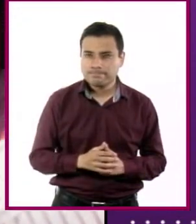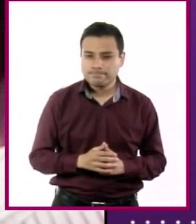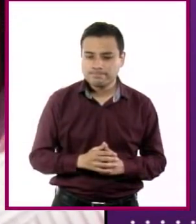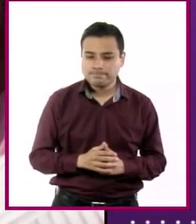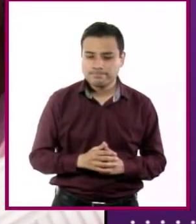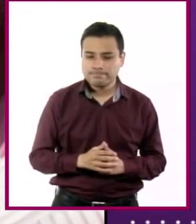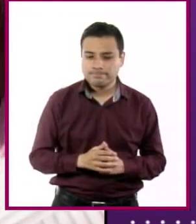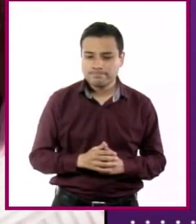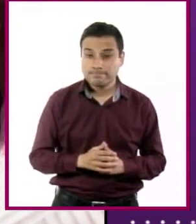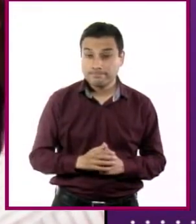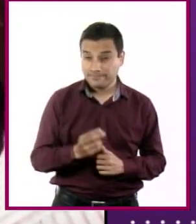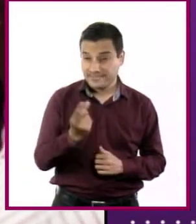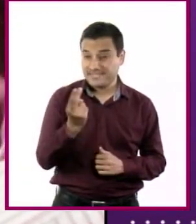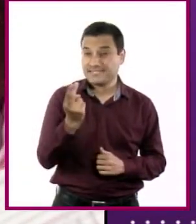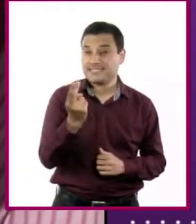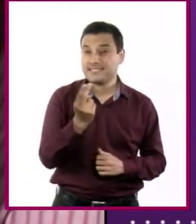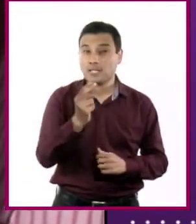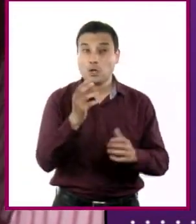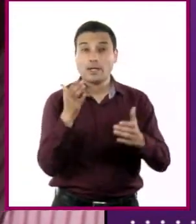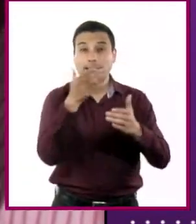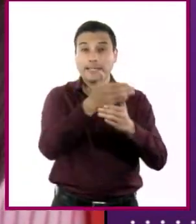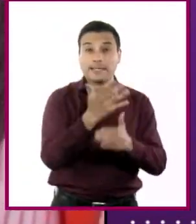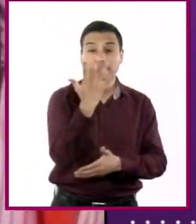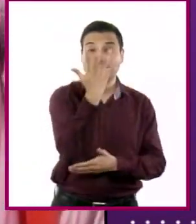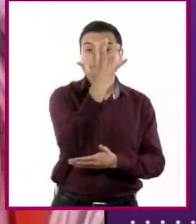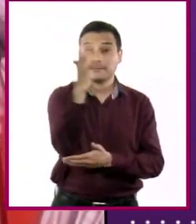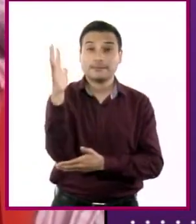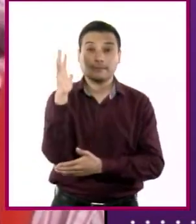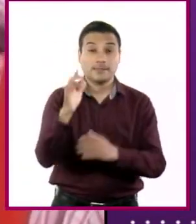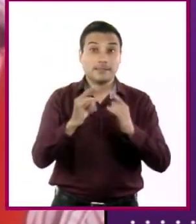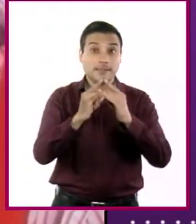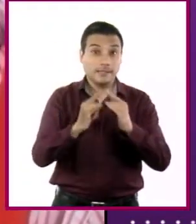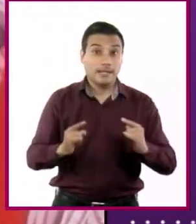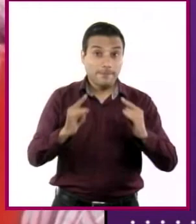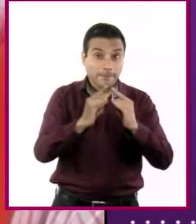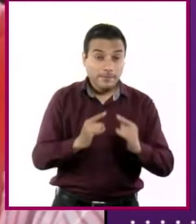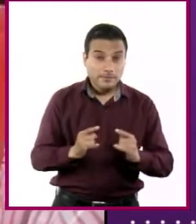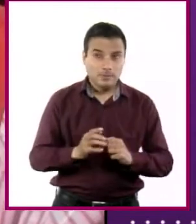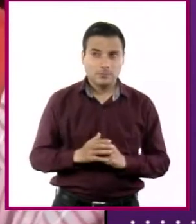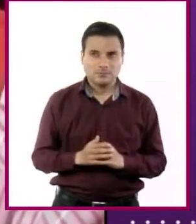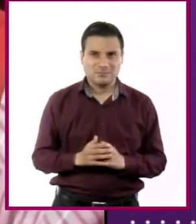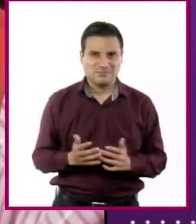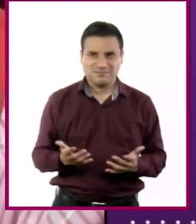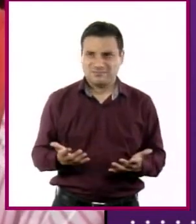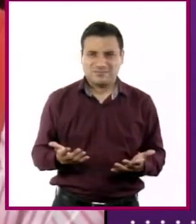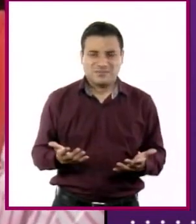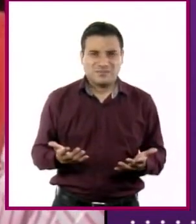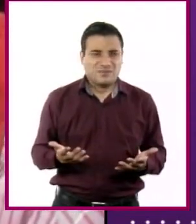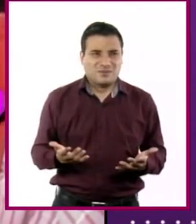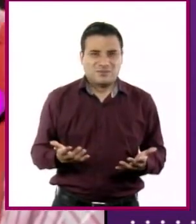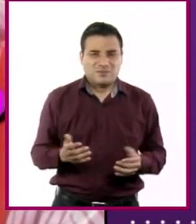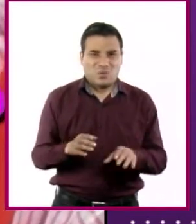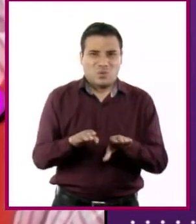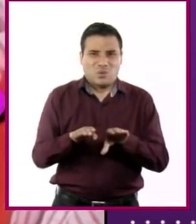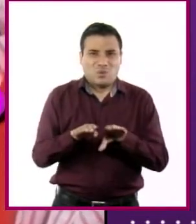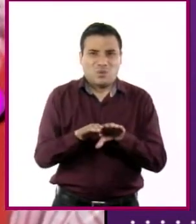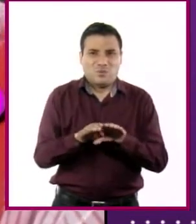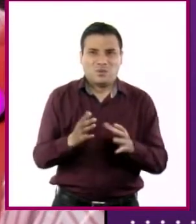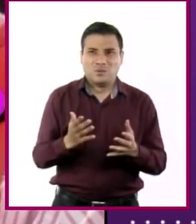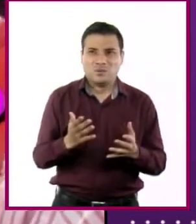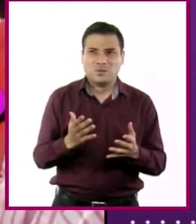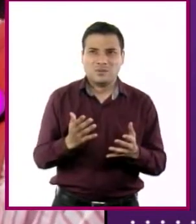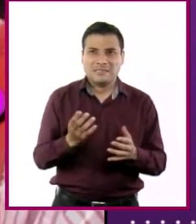camp in the woods. But what about our clients? We are going to solve